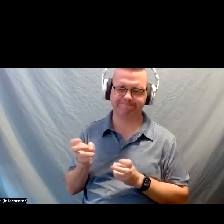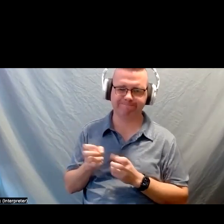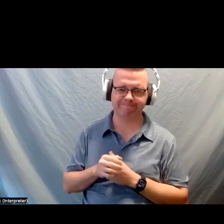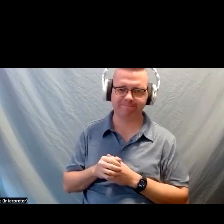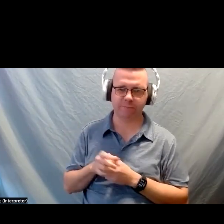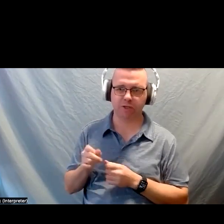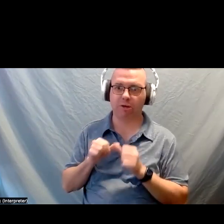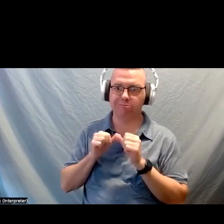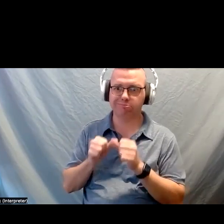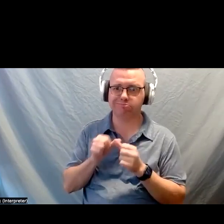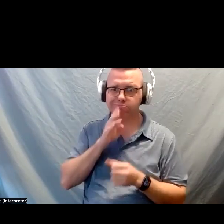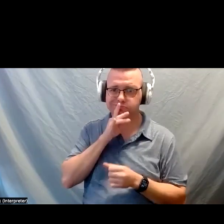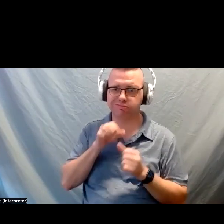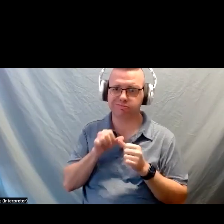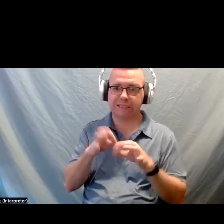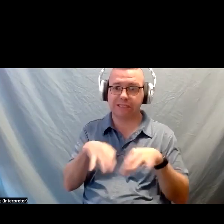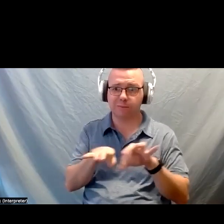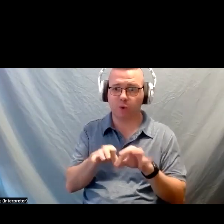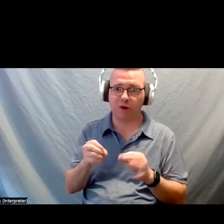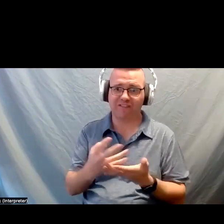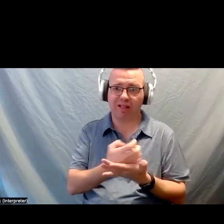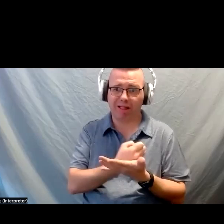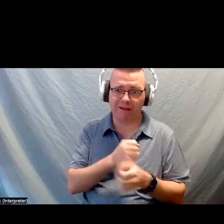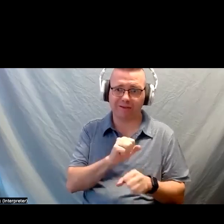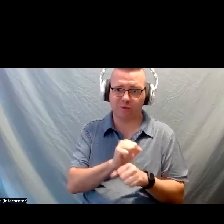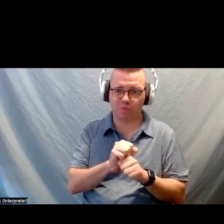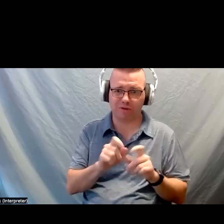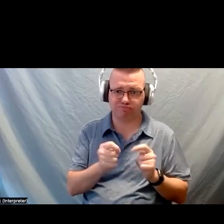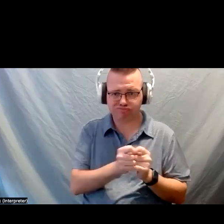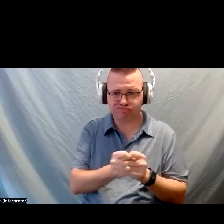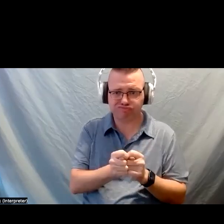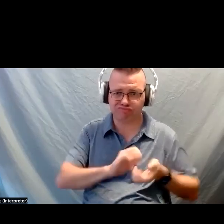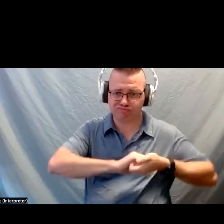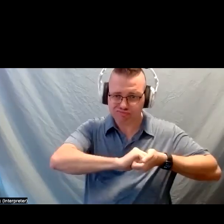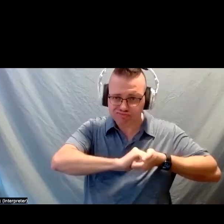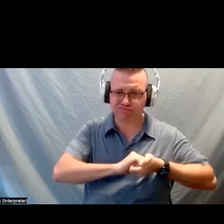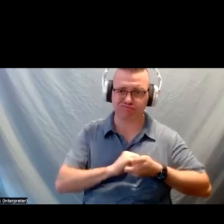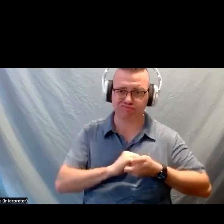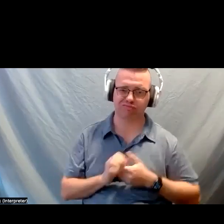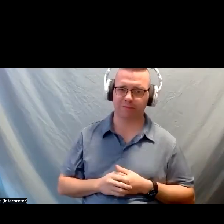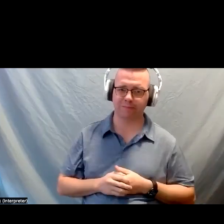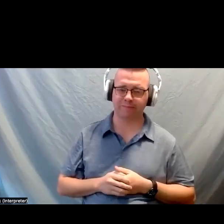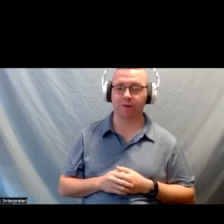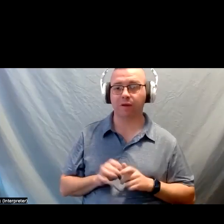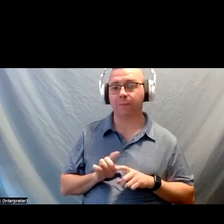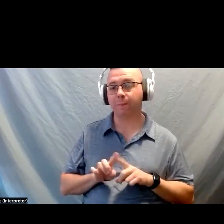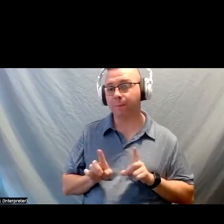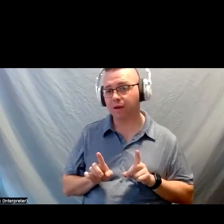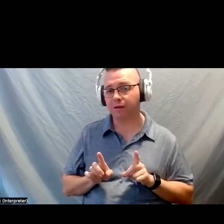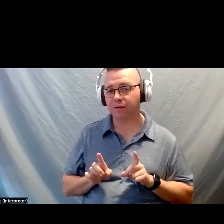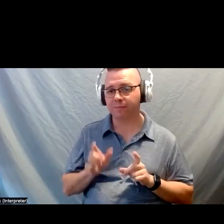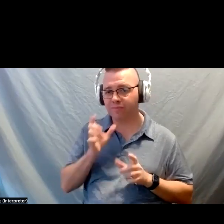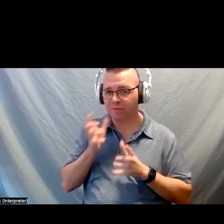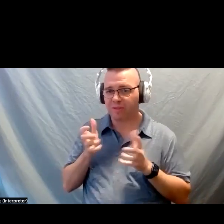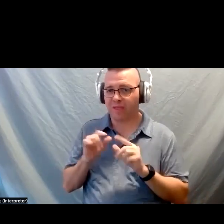She endlessly talked about the importance of collective work and cooperation. However, there were not